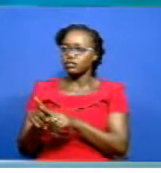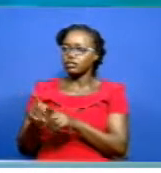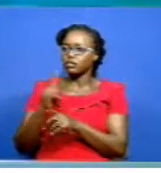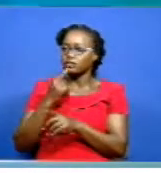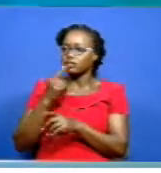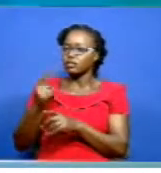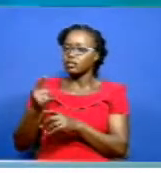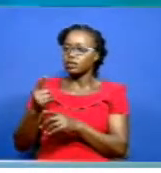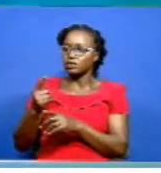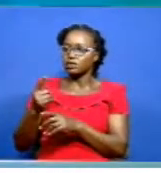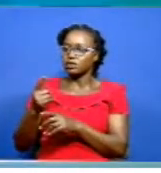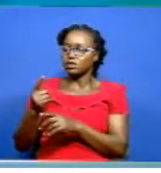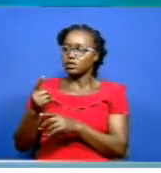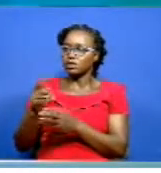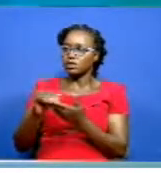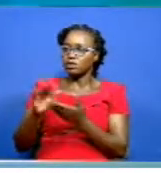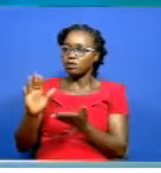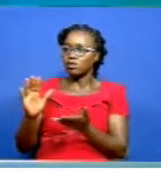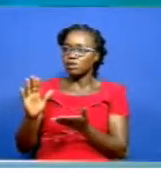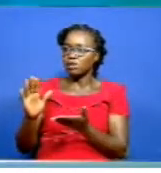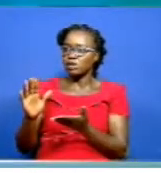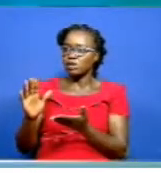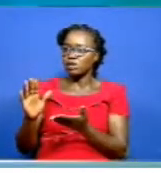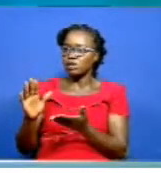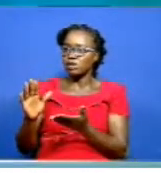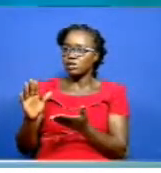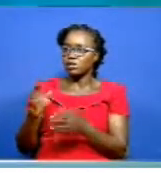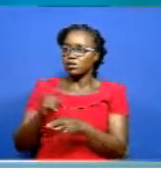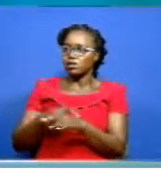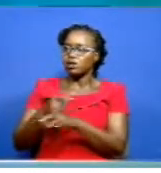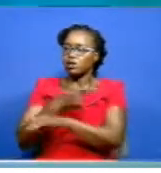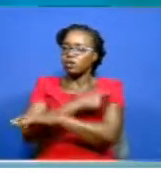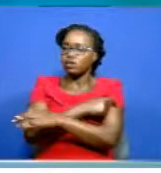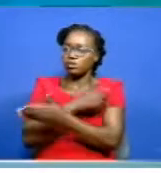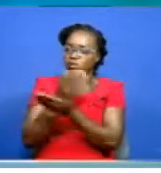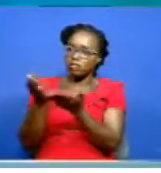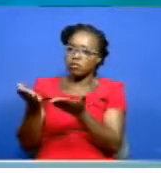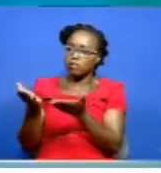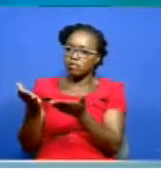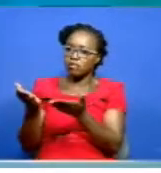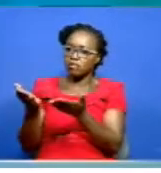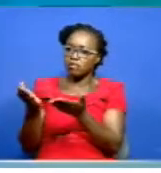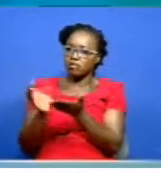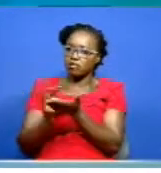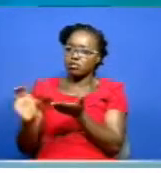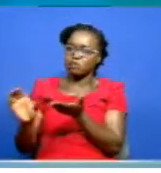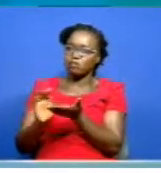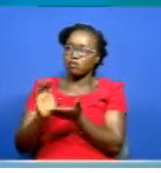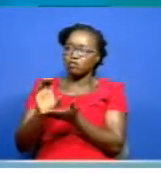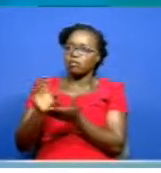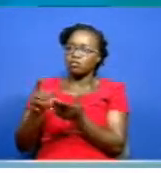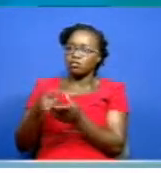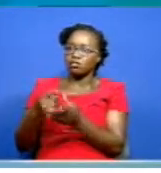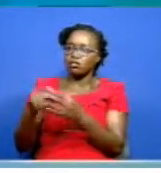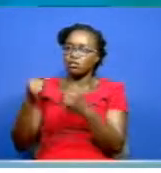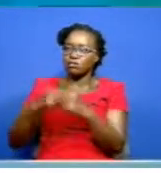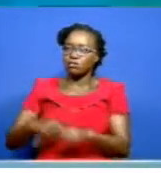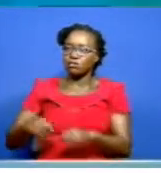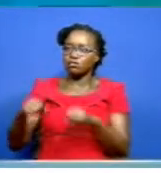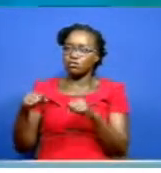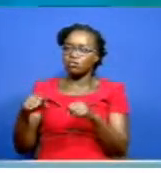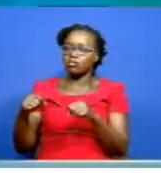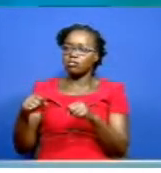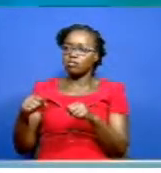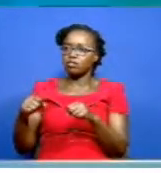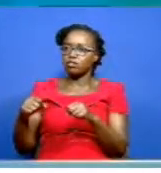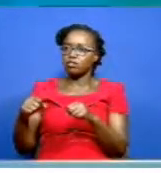the subsequent orders. So once the vaccine is available, depending on the supply, then we'll be able to sort